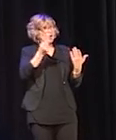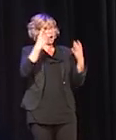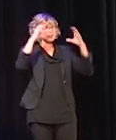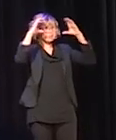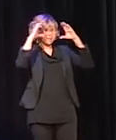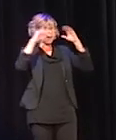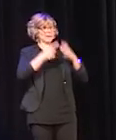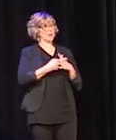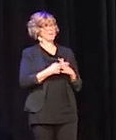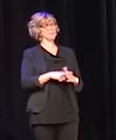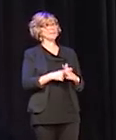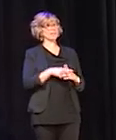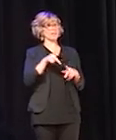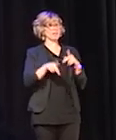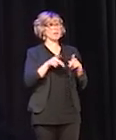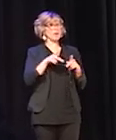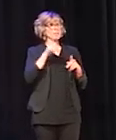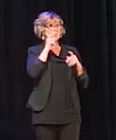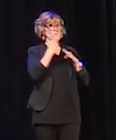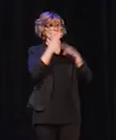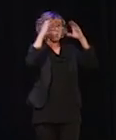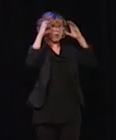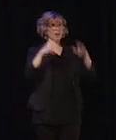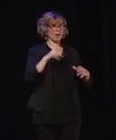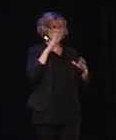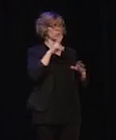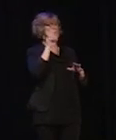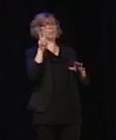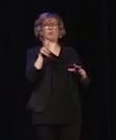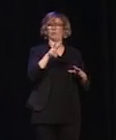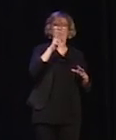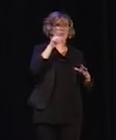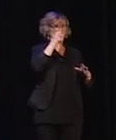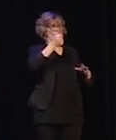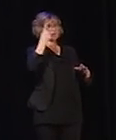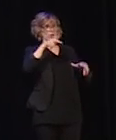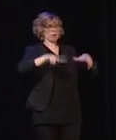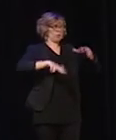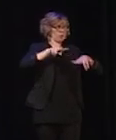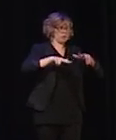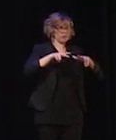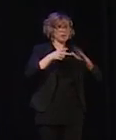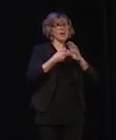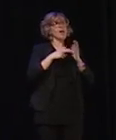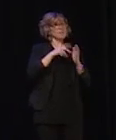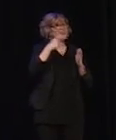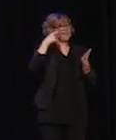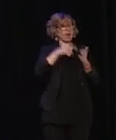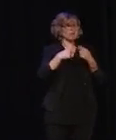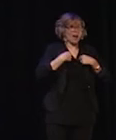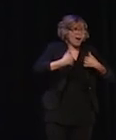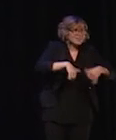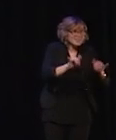first couple, like, 30 seconds, probably more, going like, what is this thing? And they have no idea. And so you want to acknowledge that. I still do that